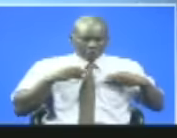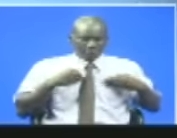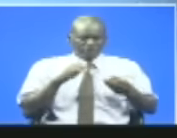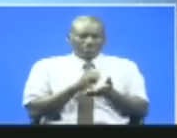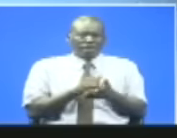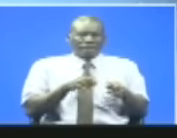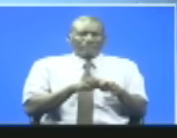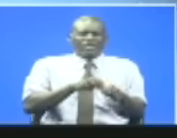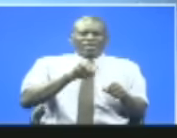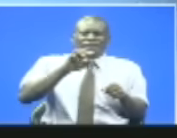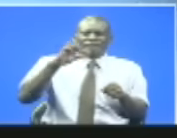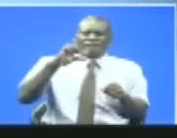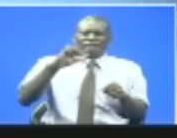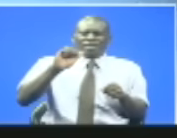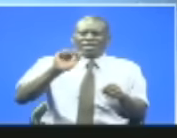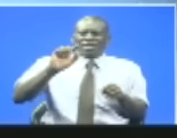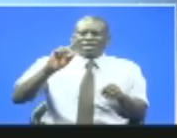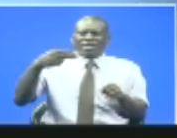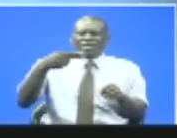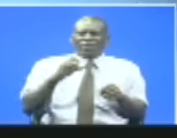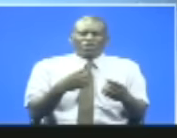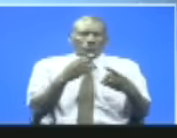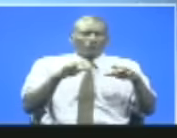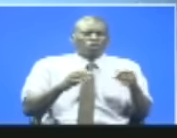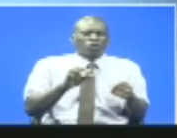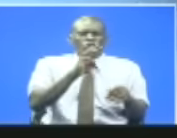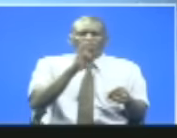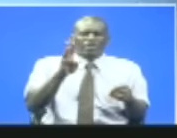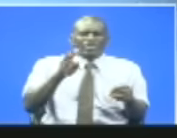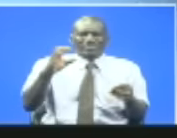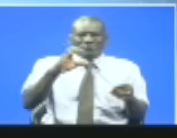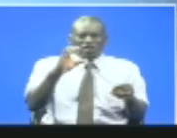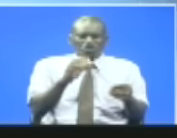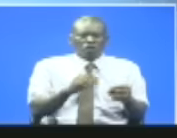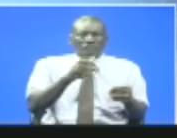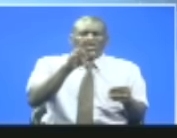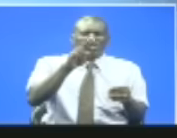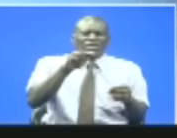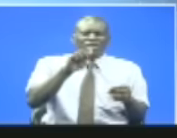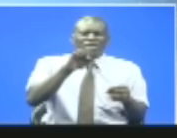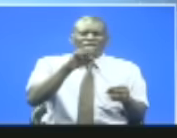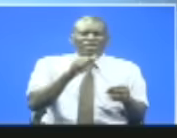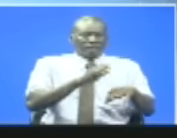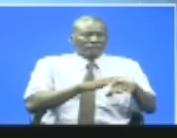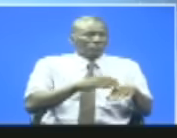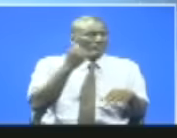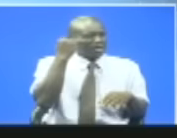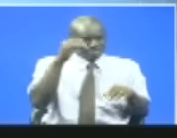Mahatma Gandhi once said of Western civilization, NASA is a good idea.